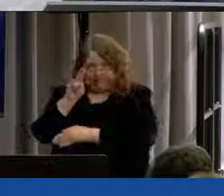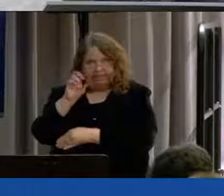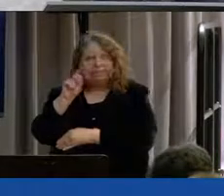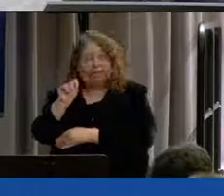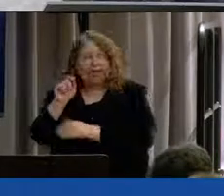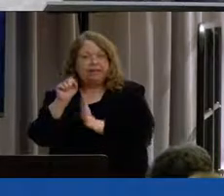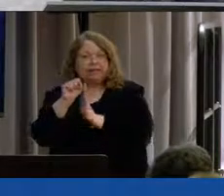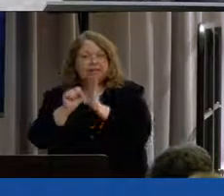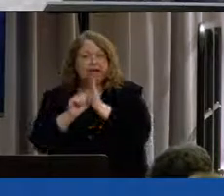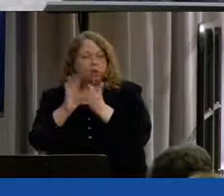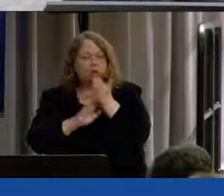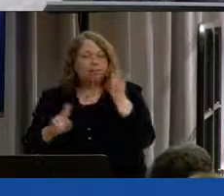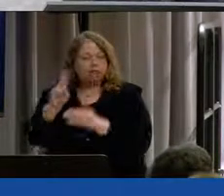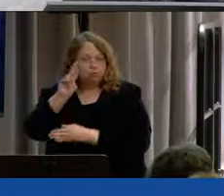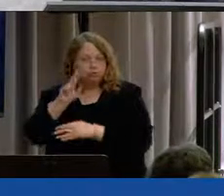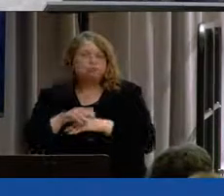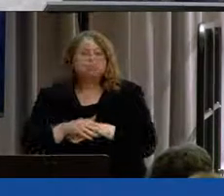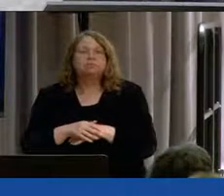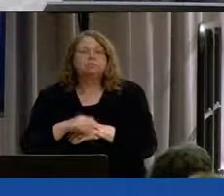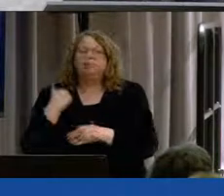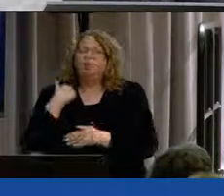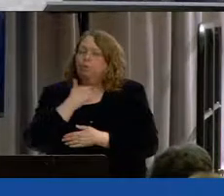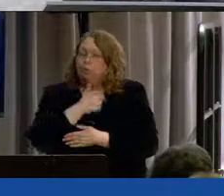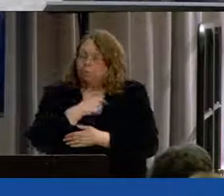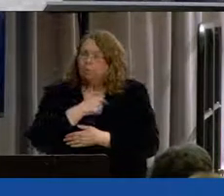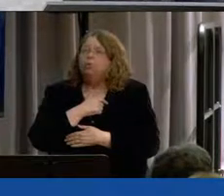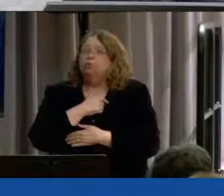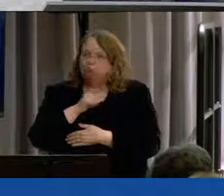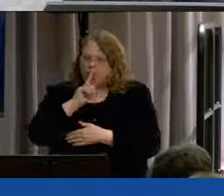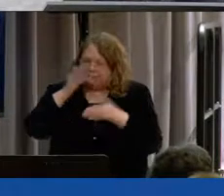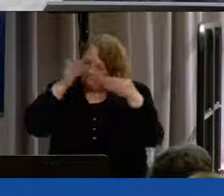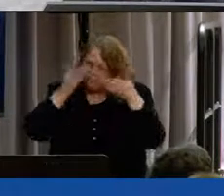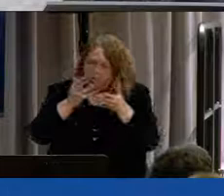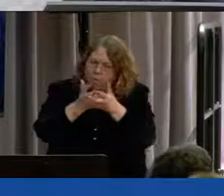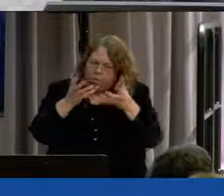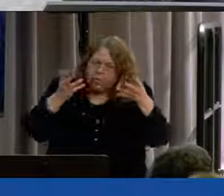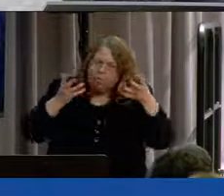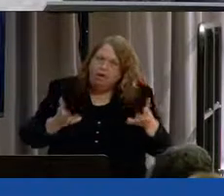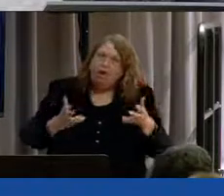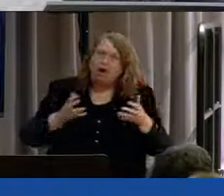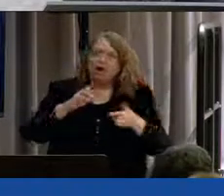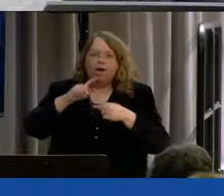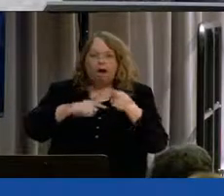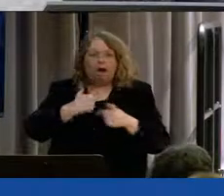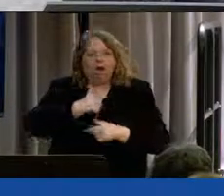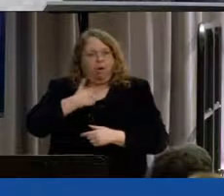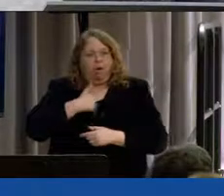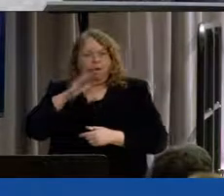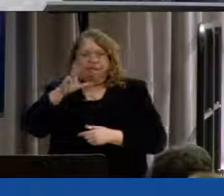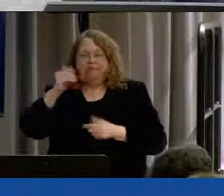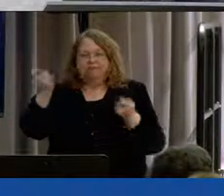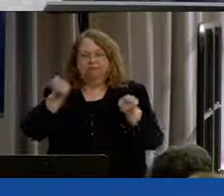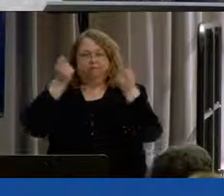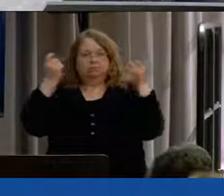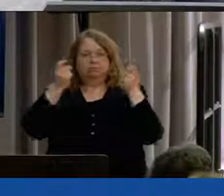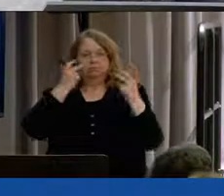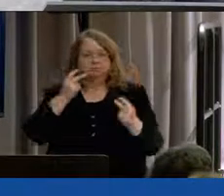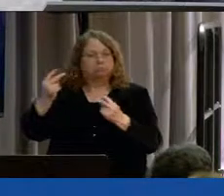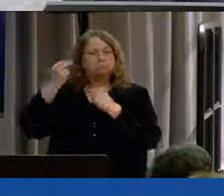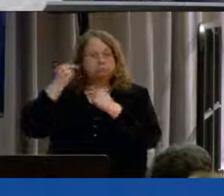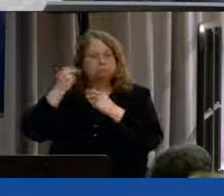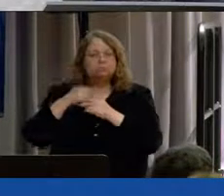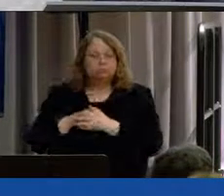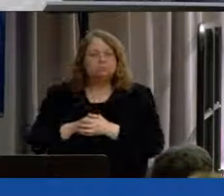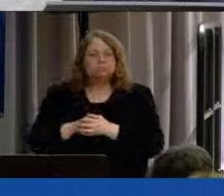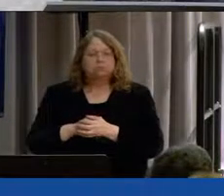and we are spending a great deal of time thinking about a 50th commemoration at Kent State University, and that's